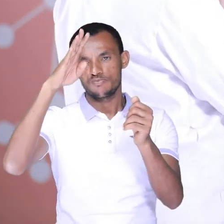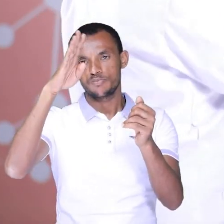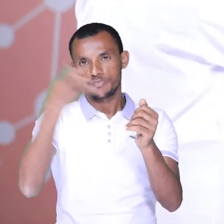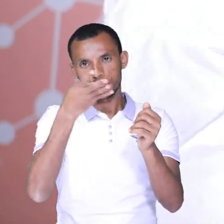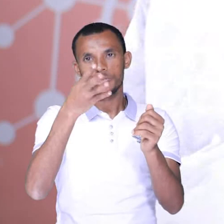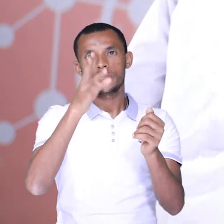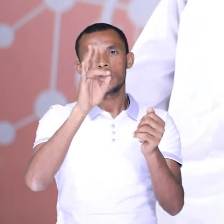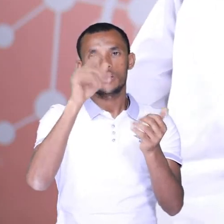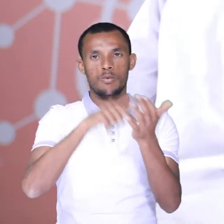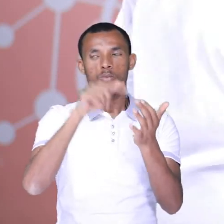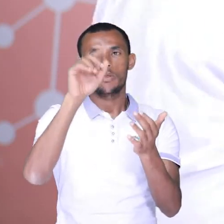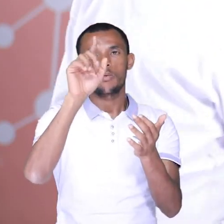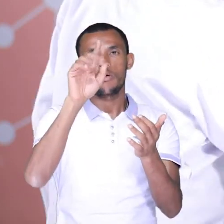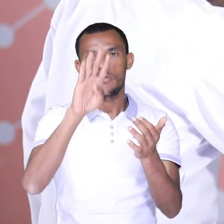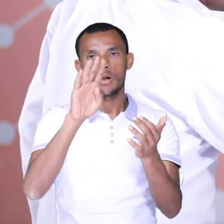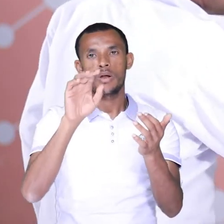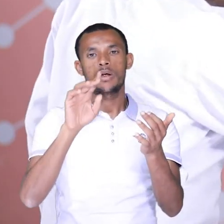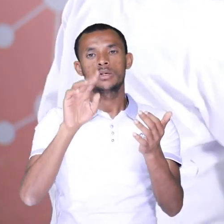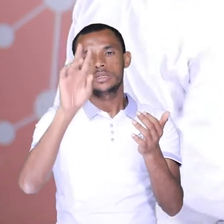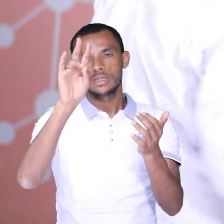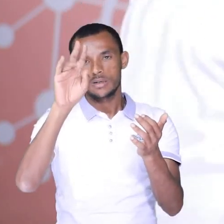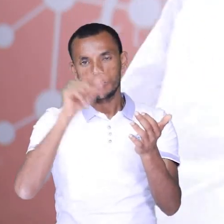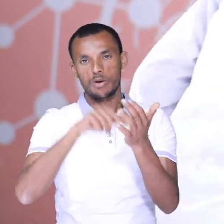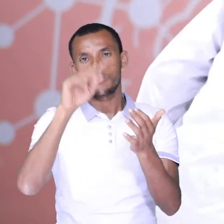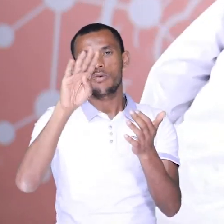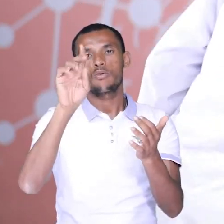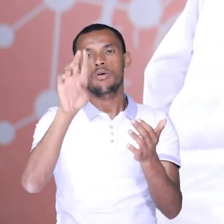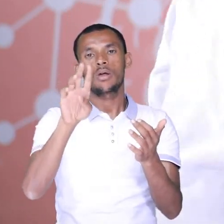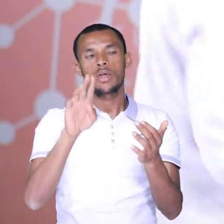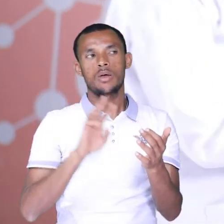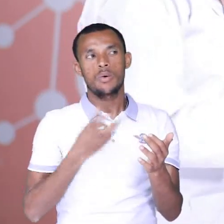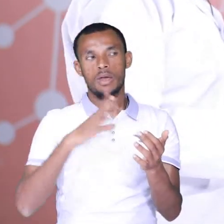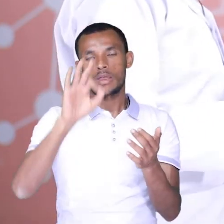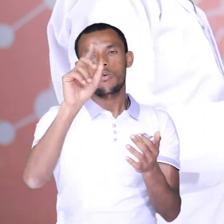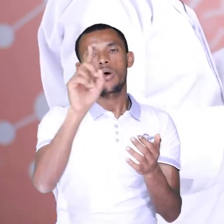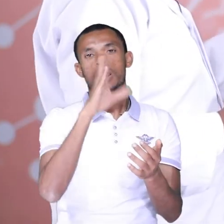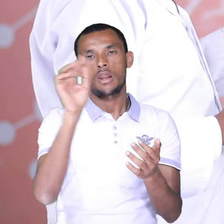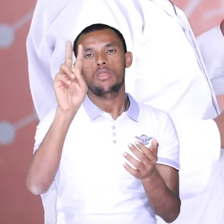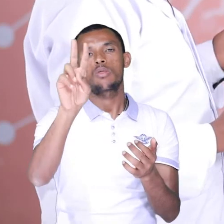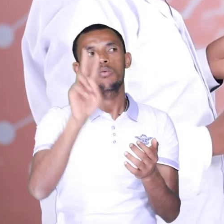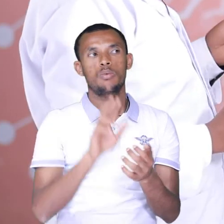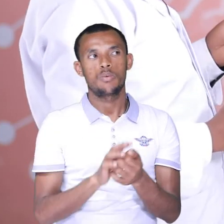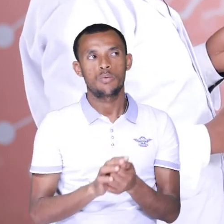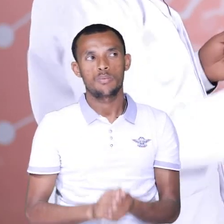7.14. 7.14 we are provided with 1 and 2.